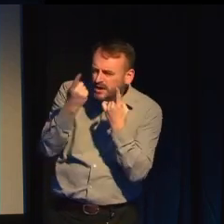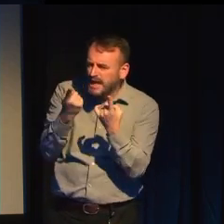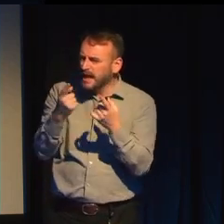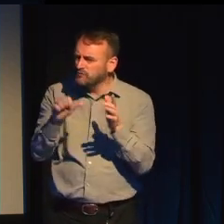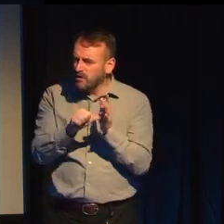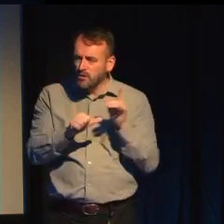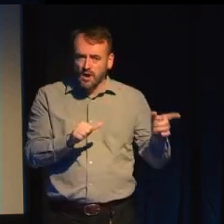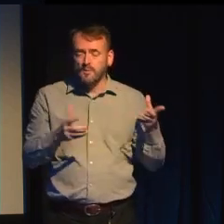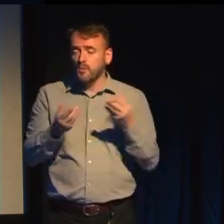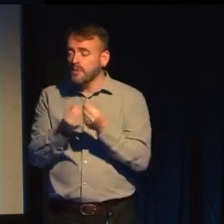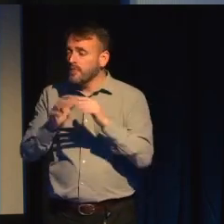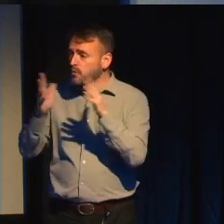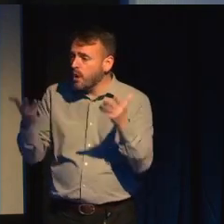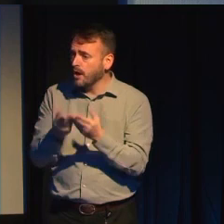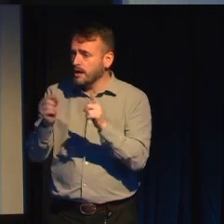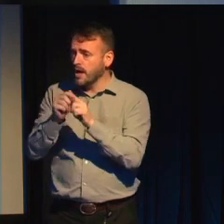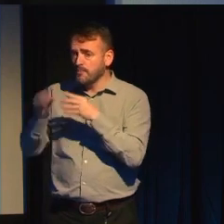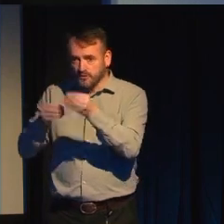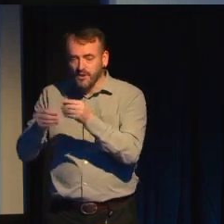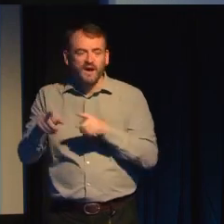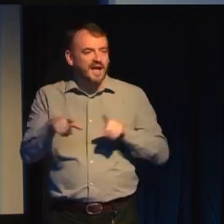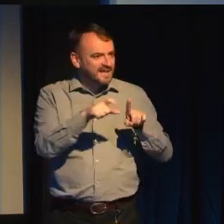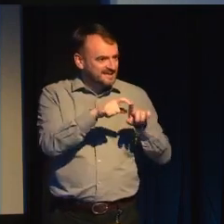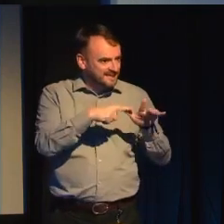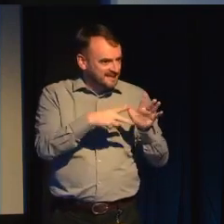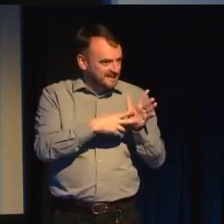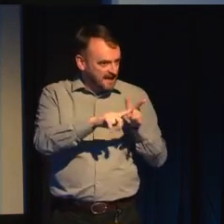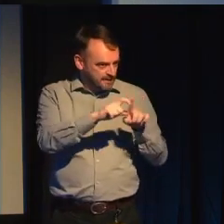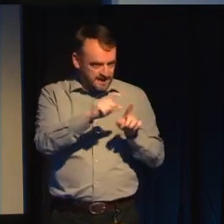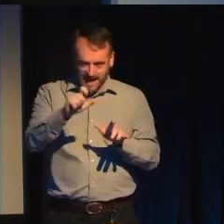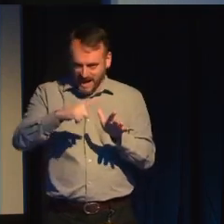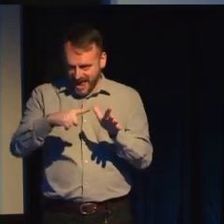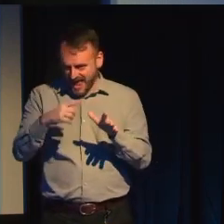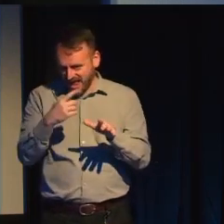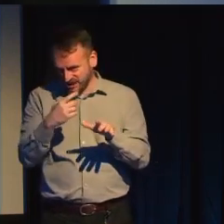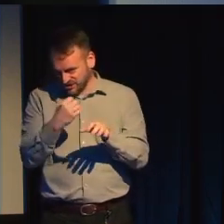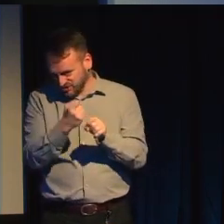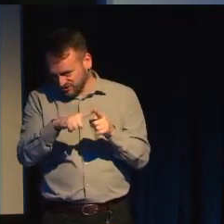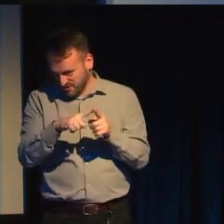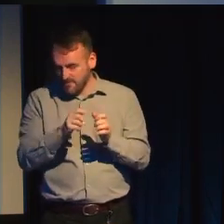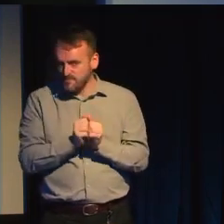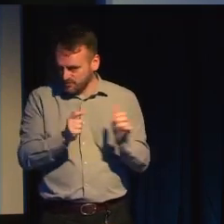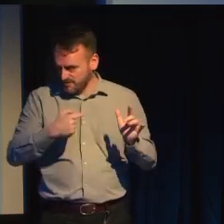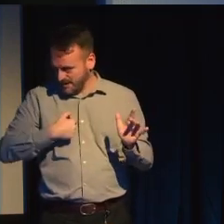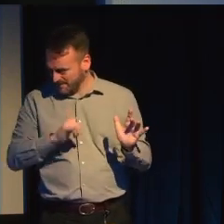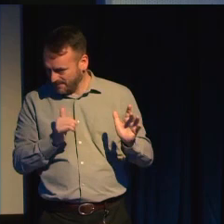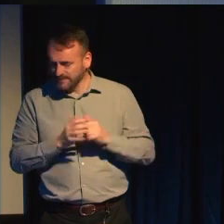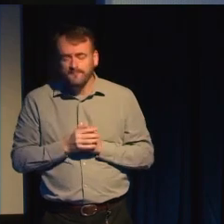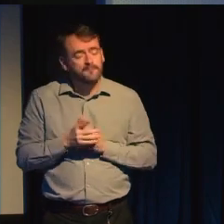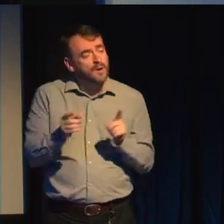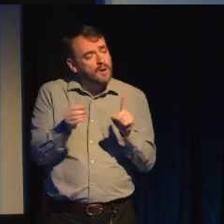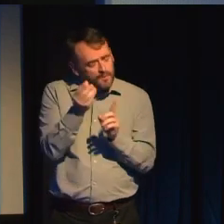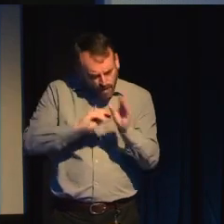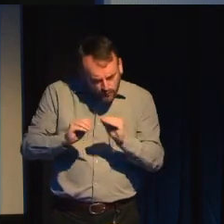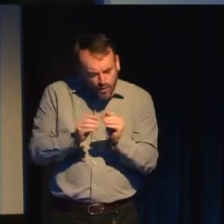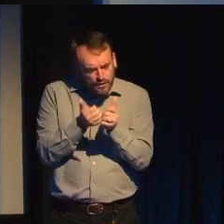would disagree with me on that particular one. And then, of course, because you're solving puzzles, it's broadly